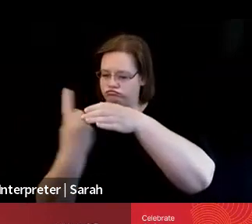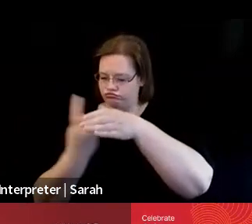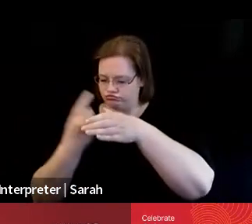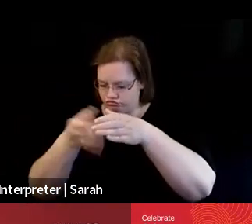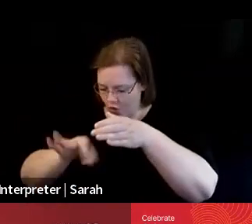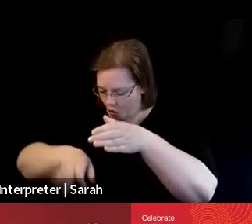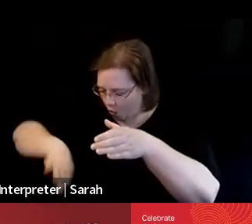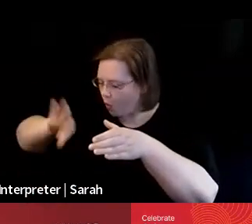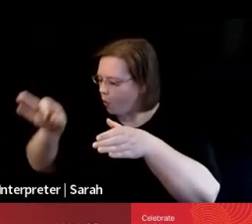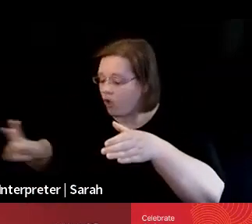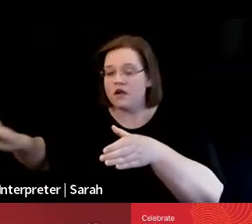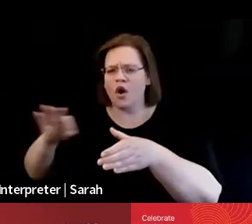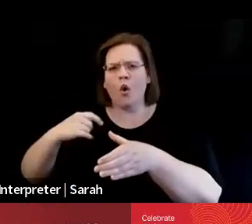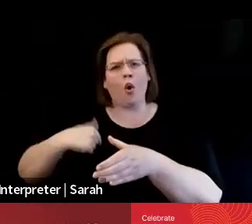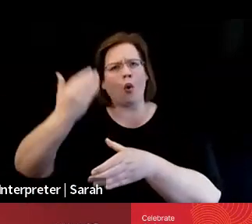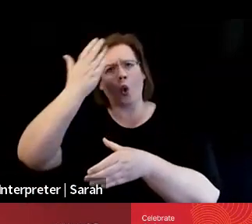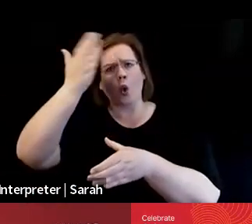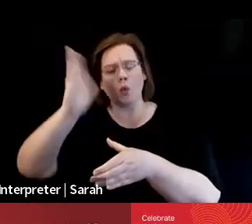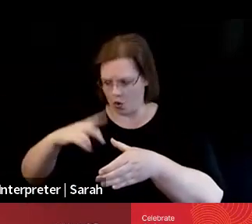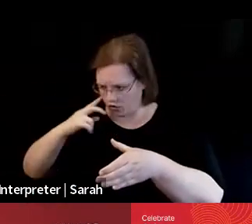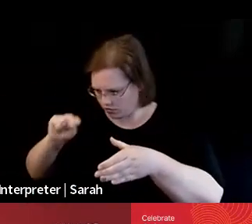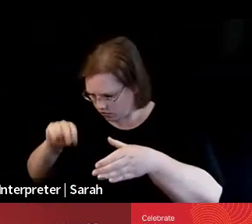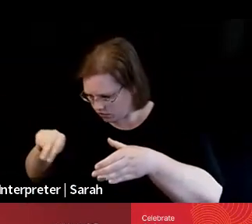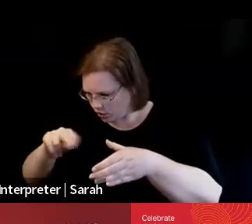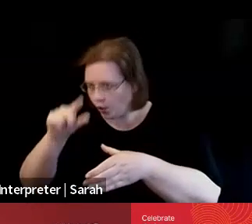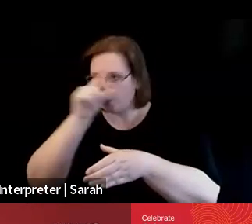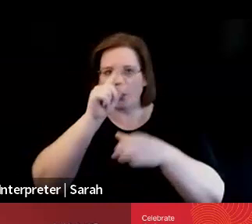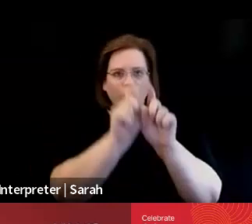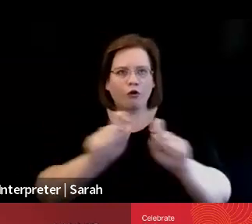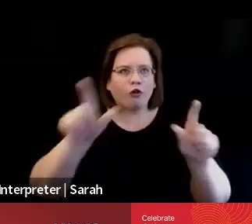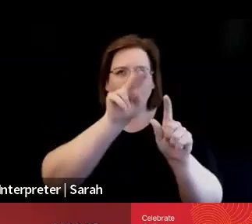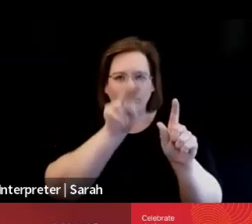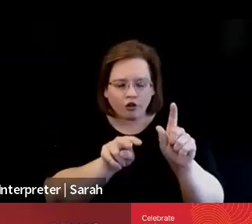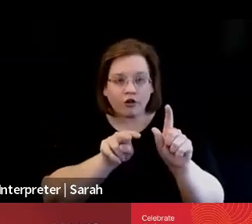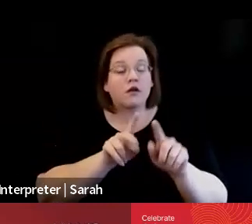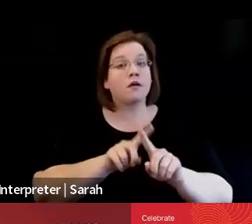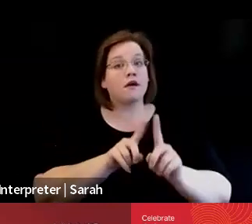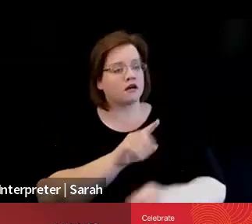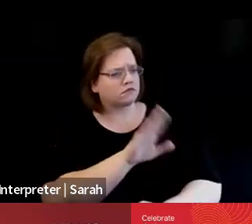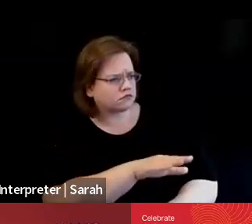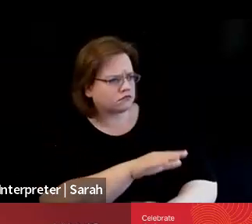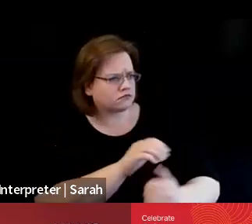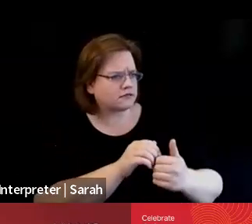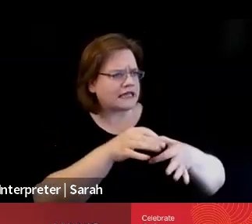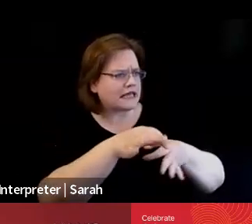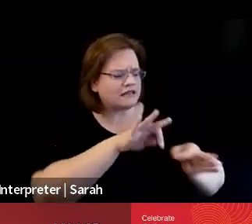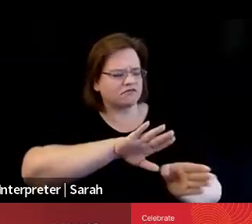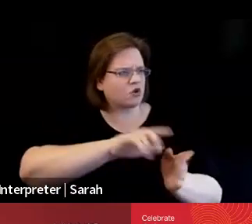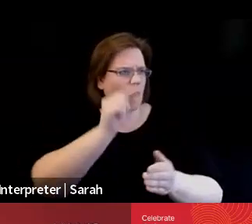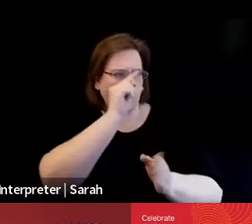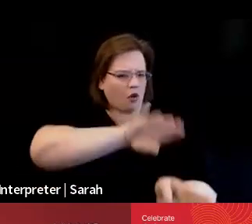this perception of knowledge because it's at our fingertips. We could just Google that, right? But if you ask someone to explain how a toilet flushes,